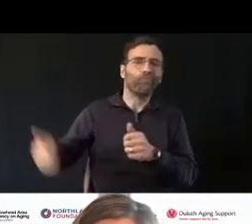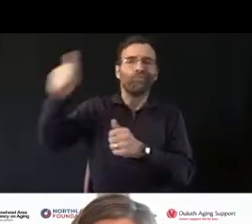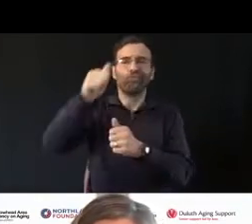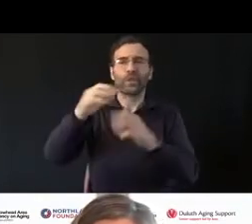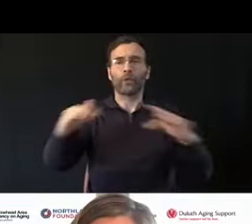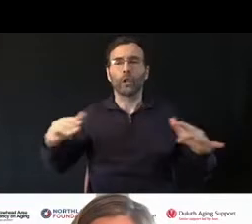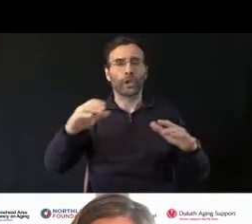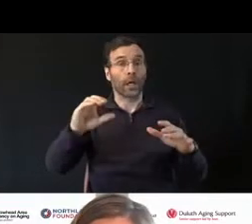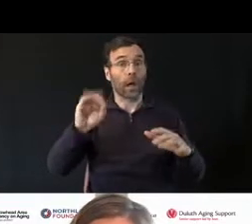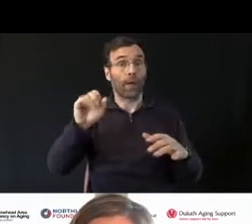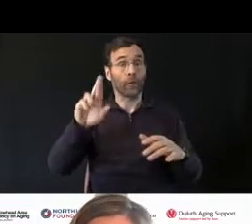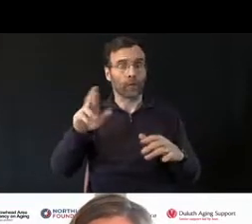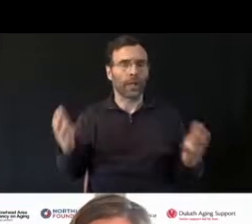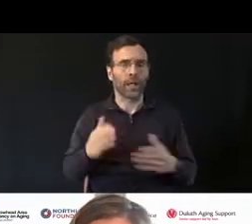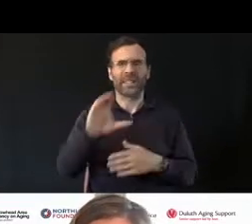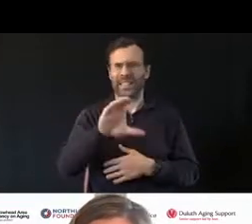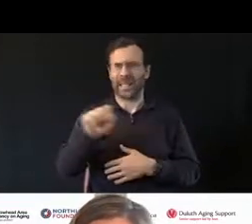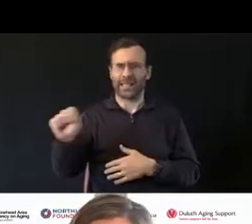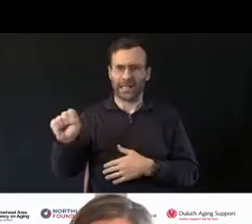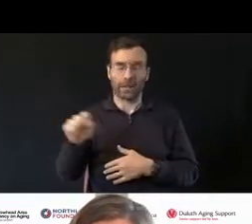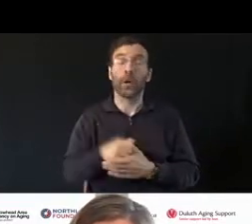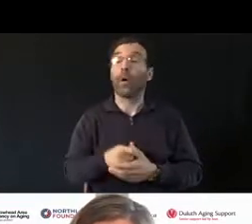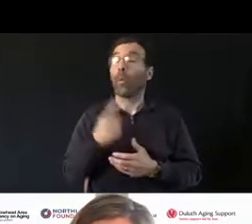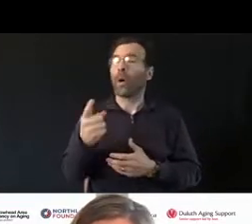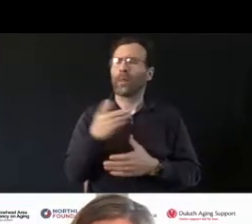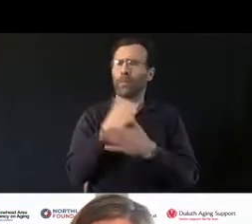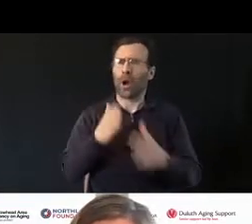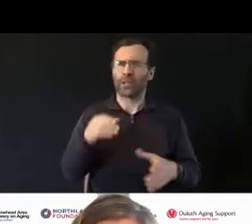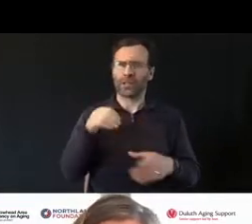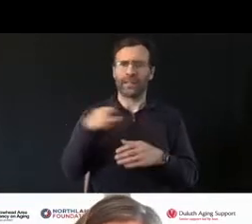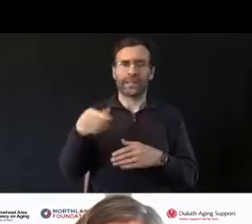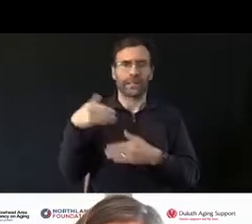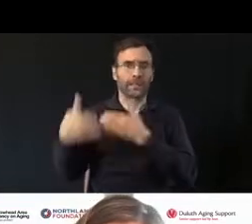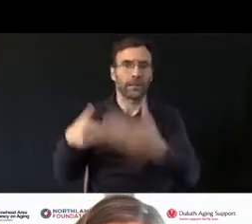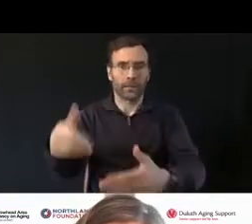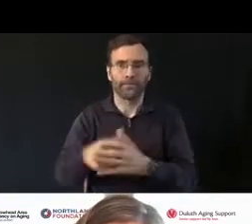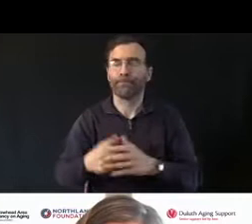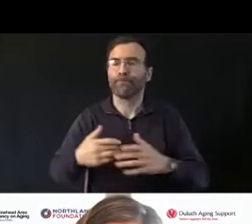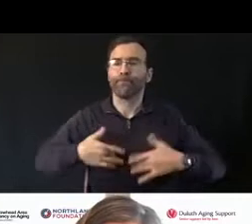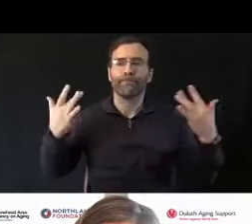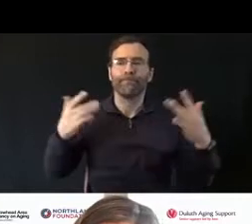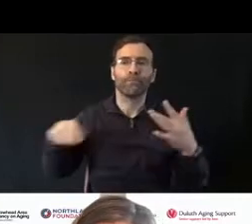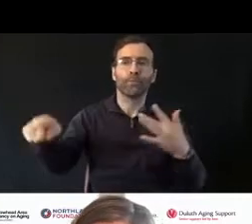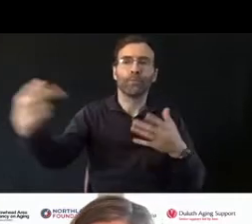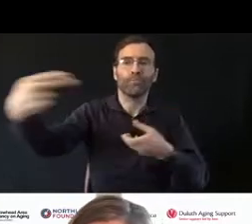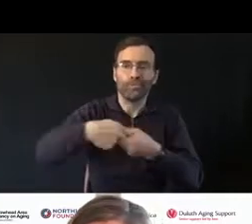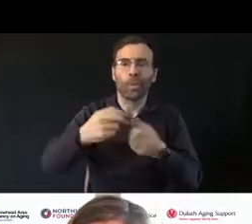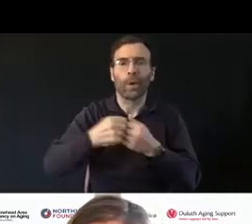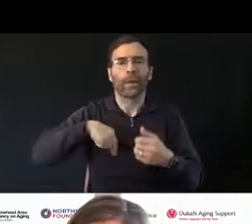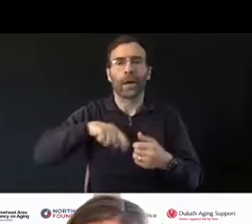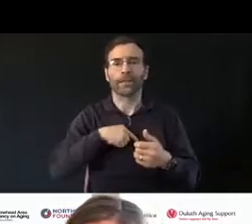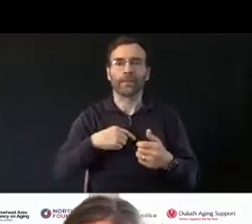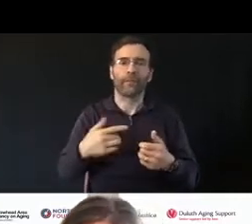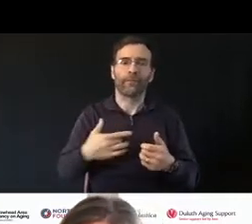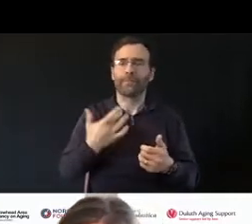Scholastica, one of the partners in this series, and I'm really excited that you're all with us today, and it's a real privilege.